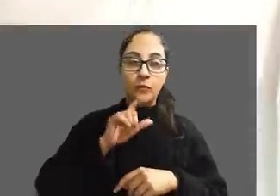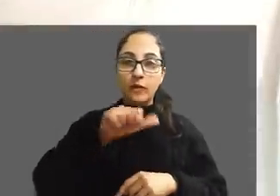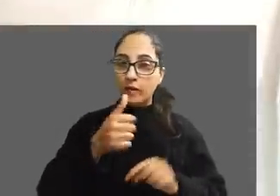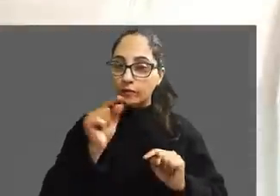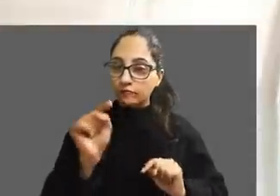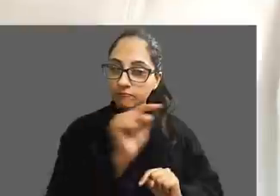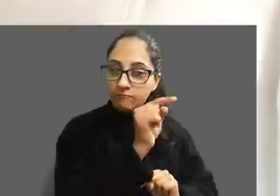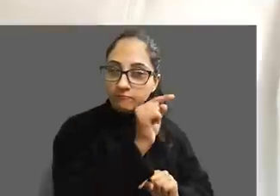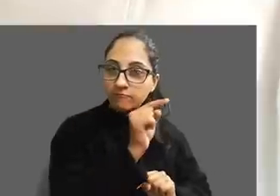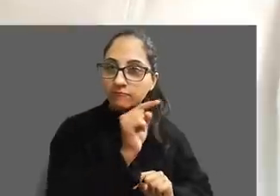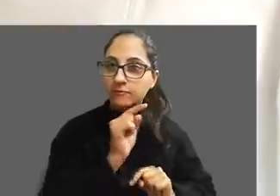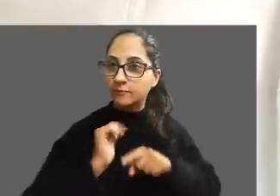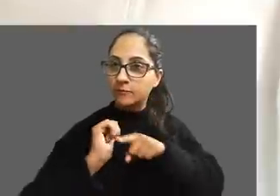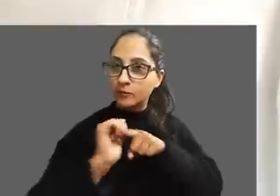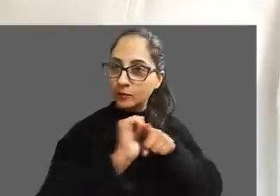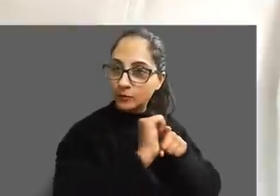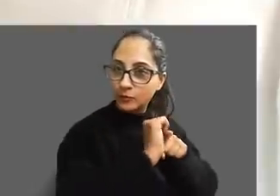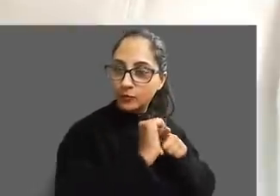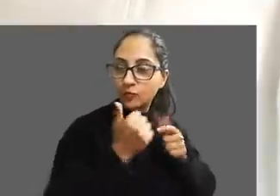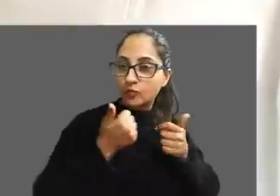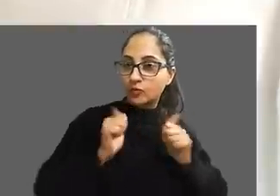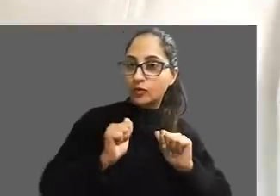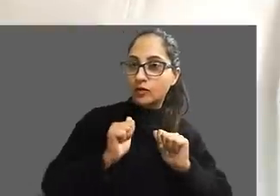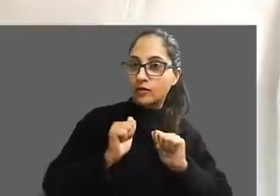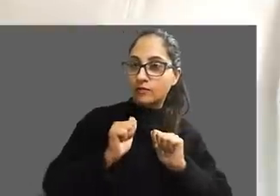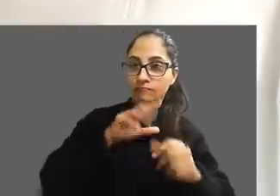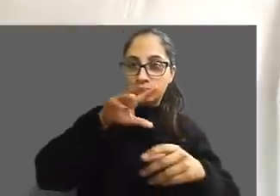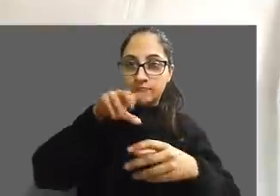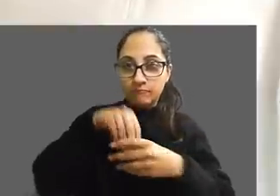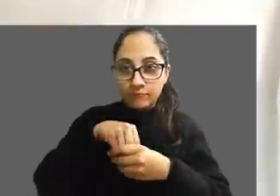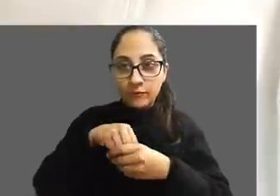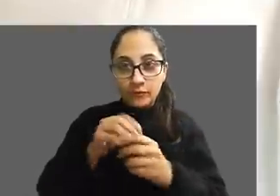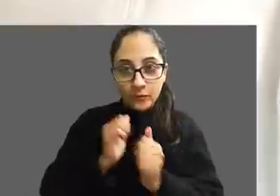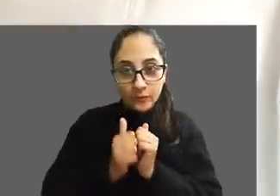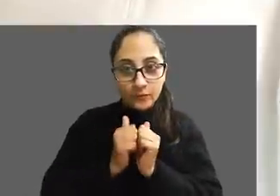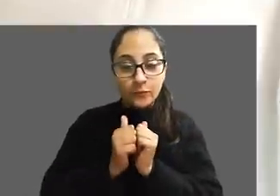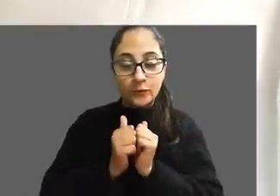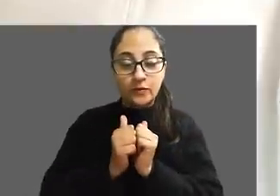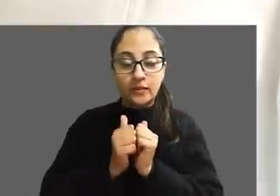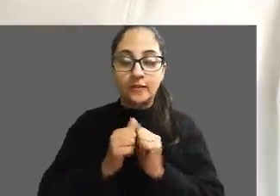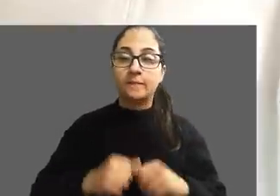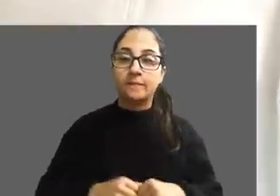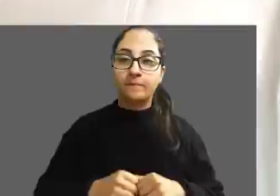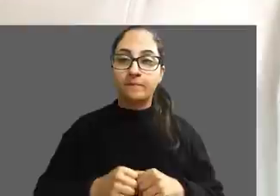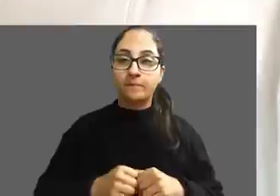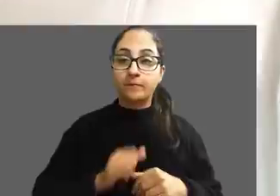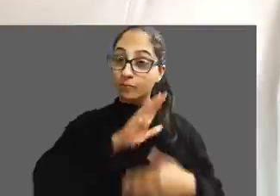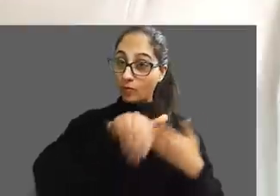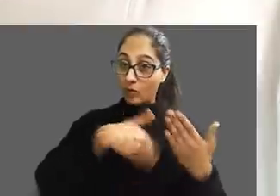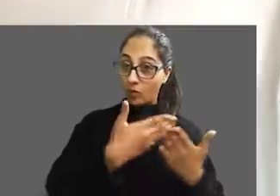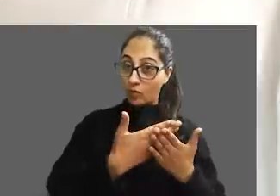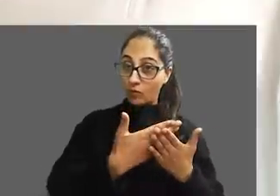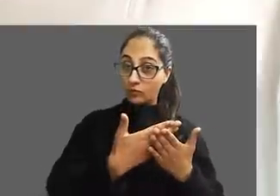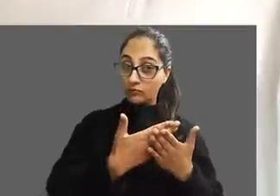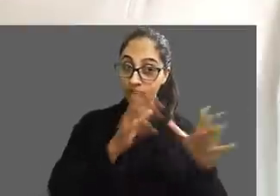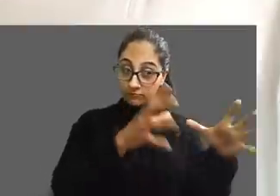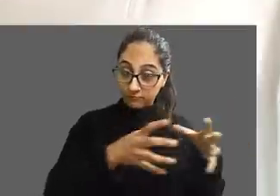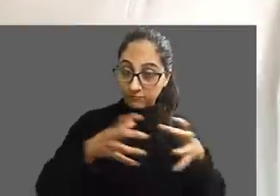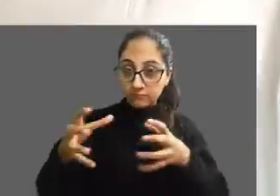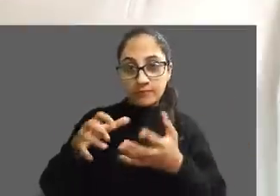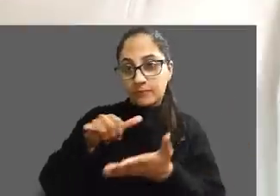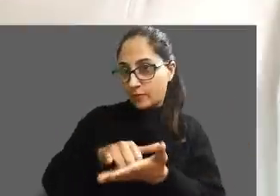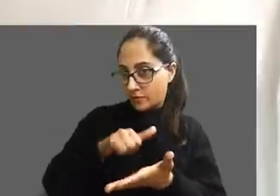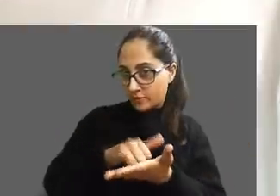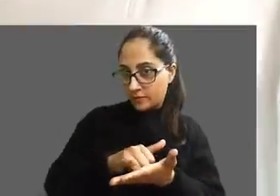singing, praying, hugging, and excitedly awaiting the visit from our Imam. We couldn't all make it